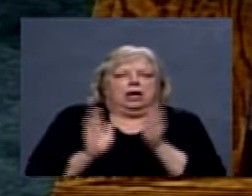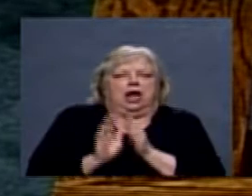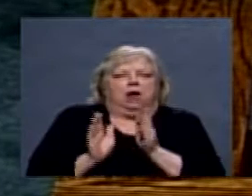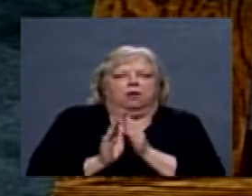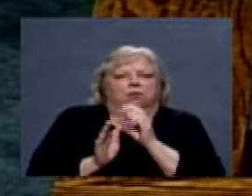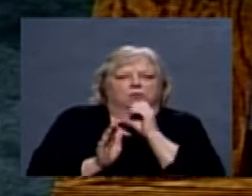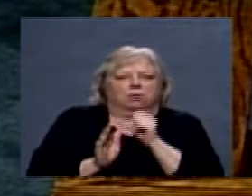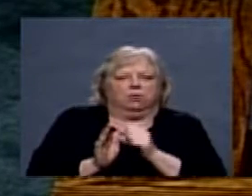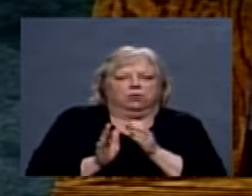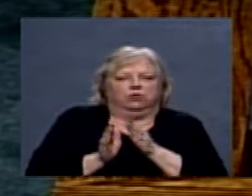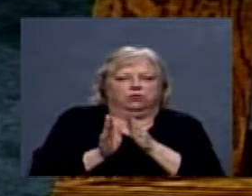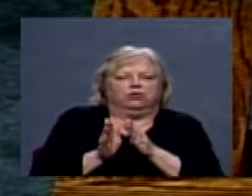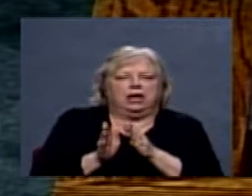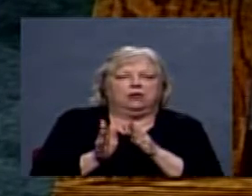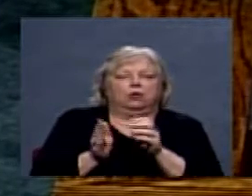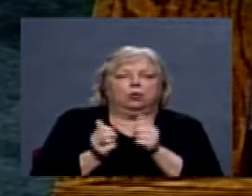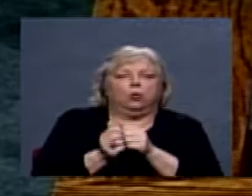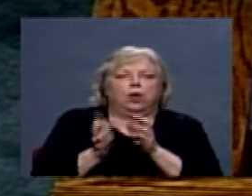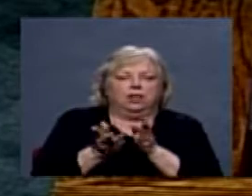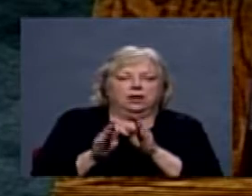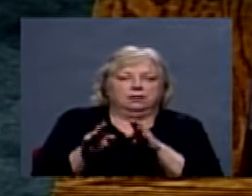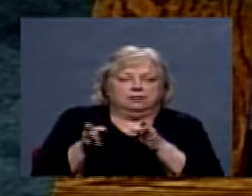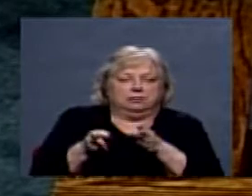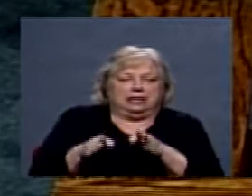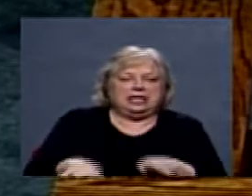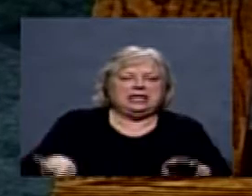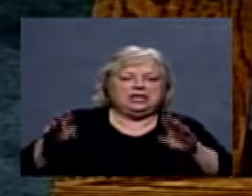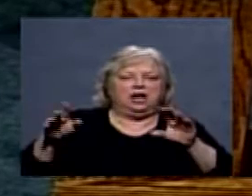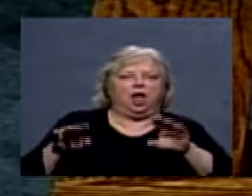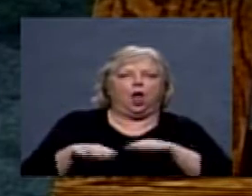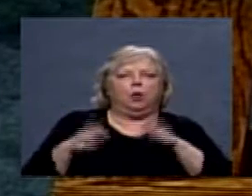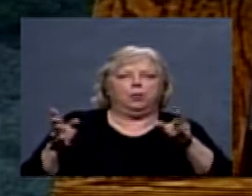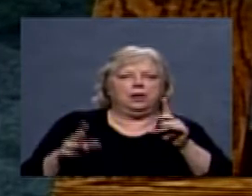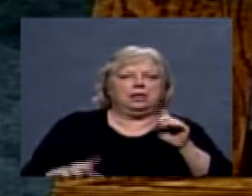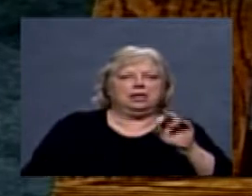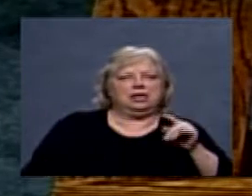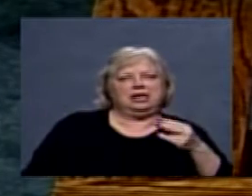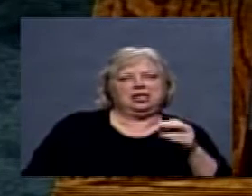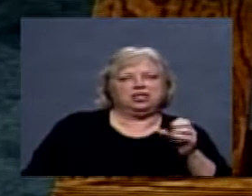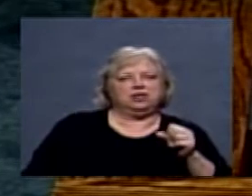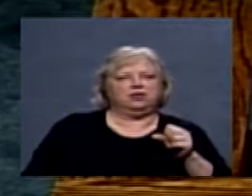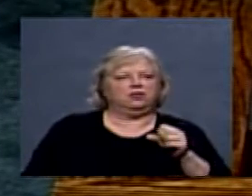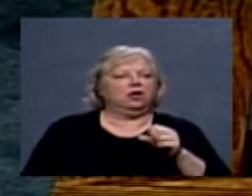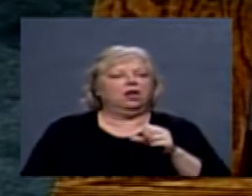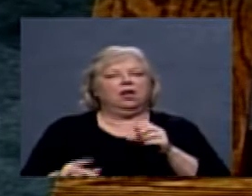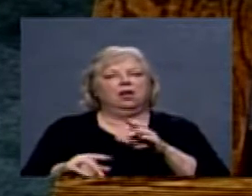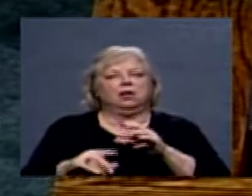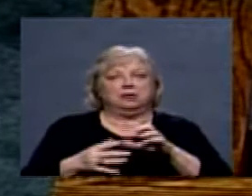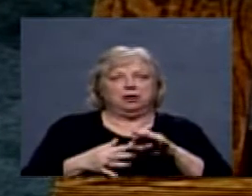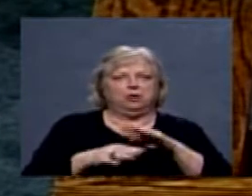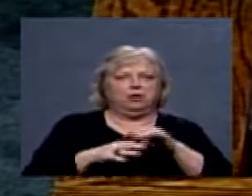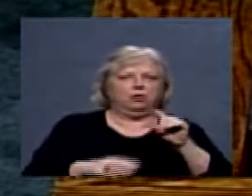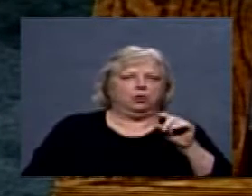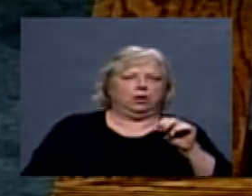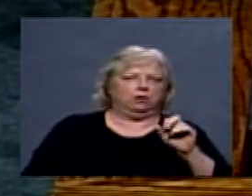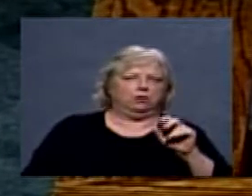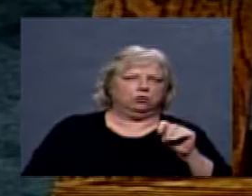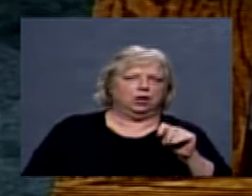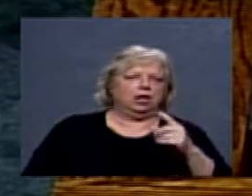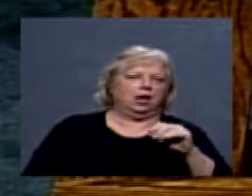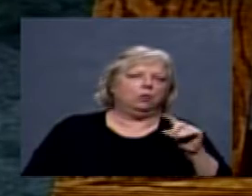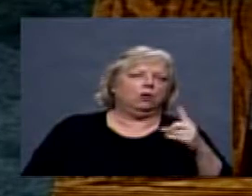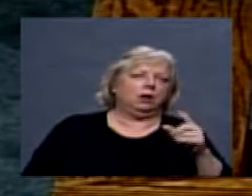streets and open ditches, especially along Wilson and 20th Streets. There's been